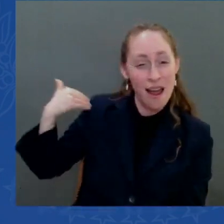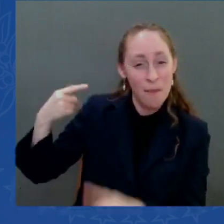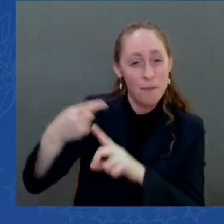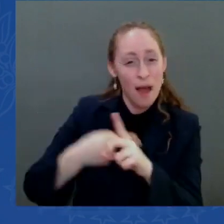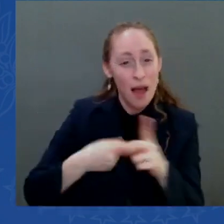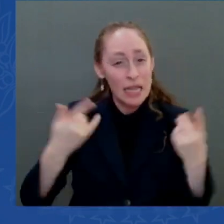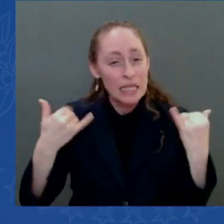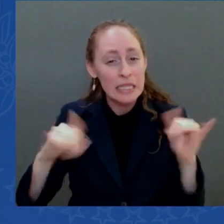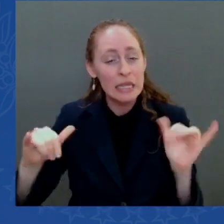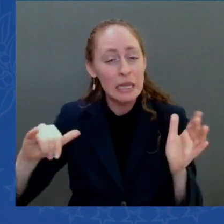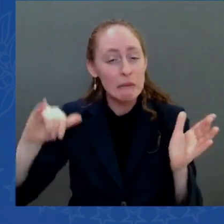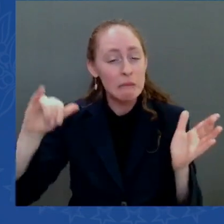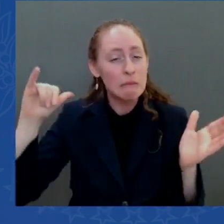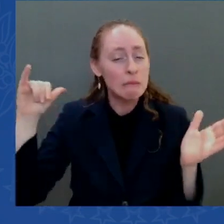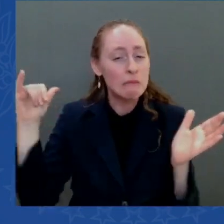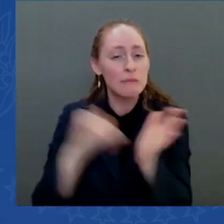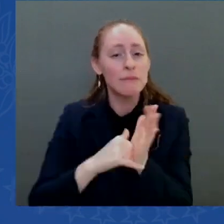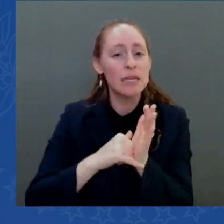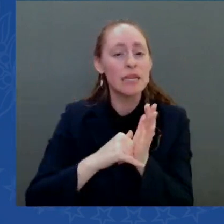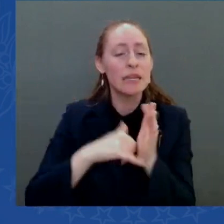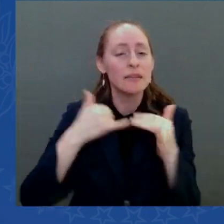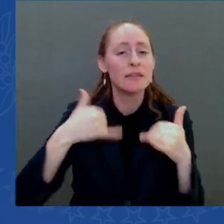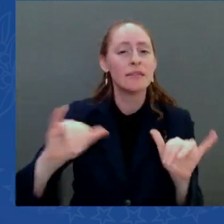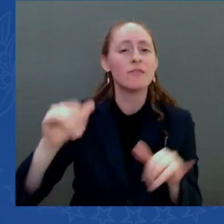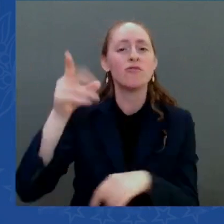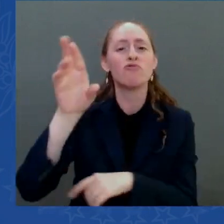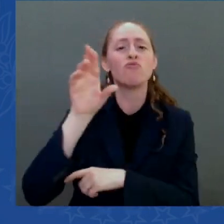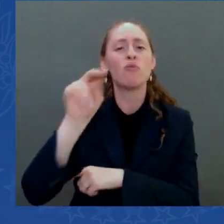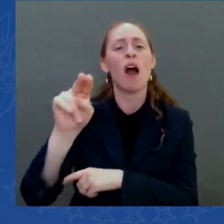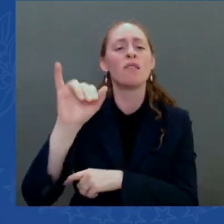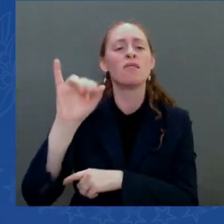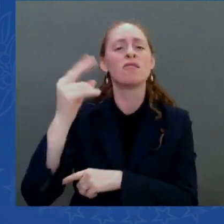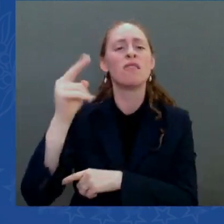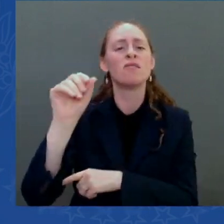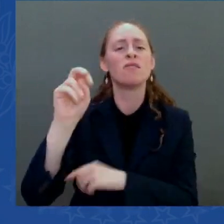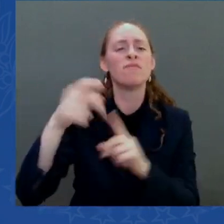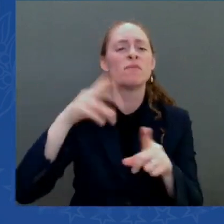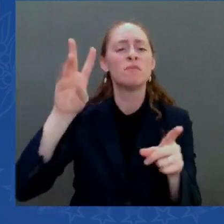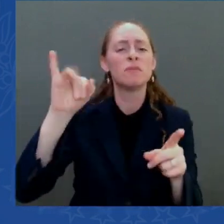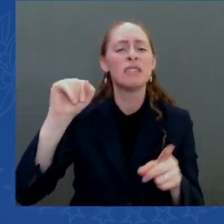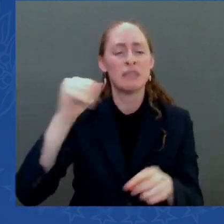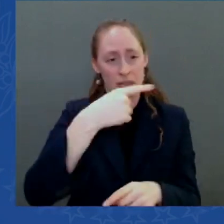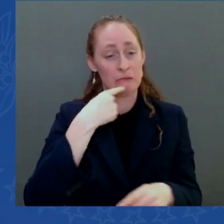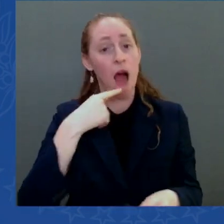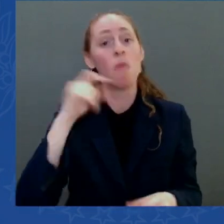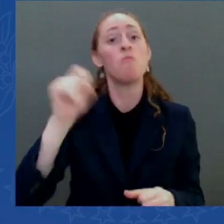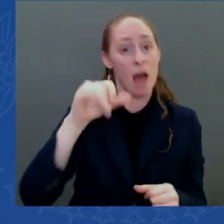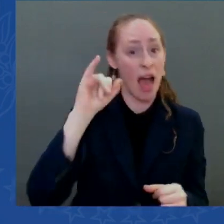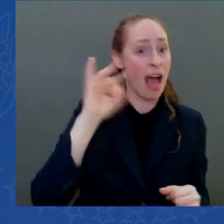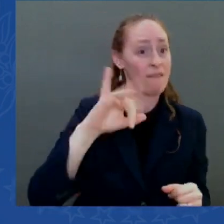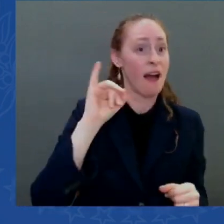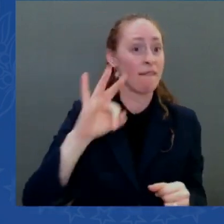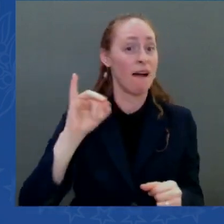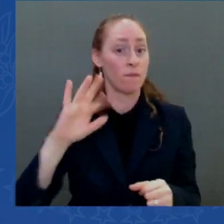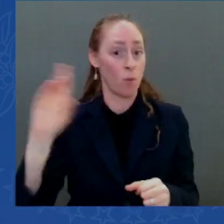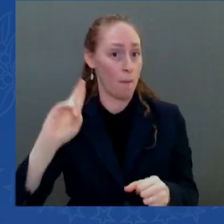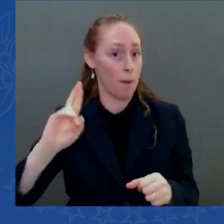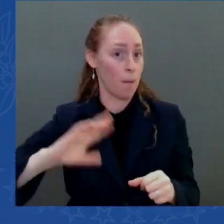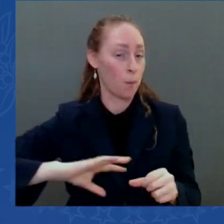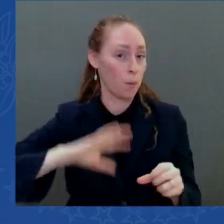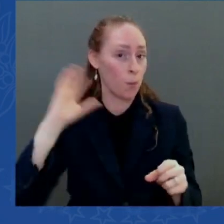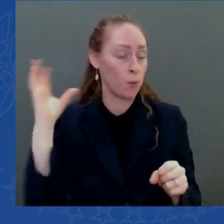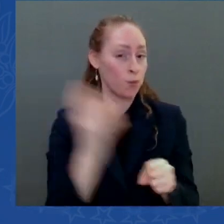said, if the Republicans get back in power and take back the House and the Senate, they should repeal the Affordable Care Act again.